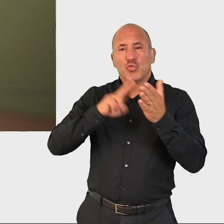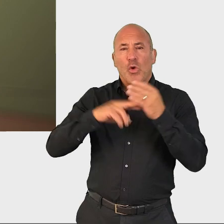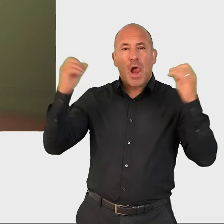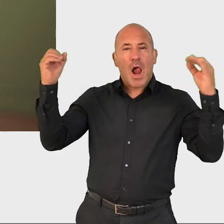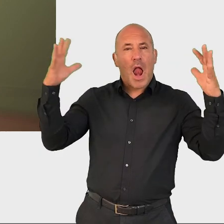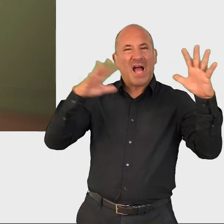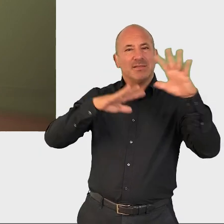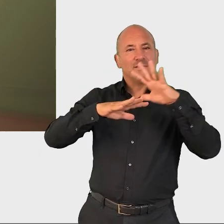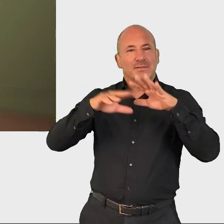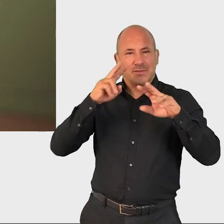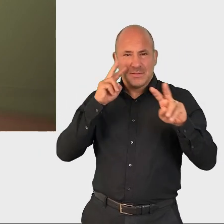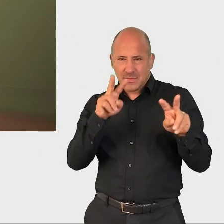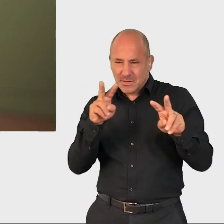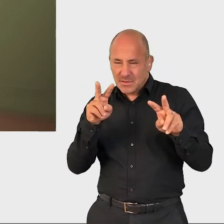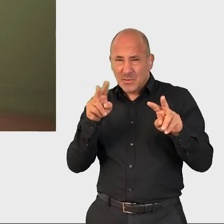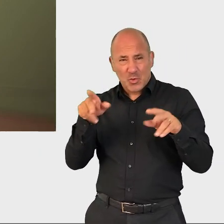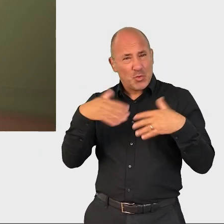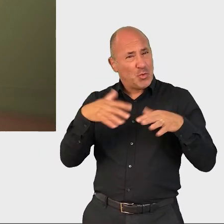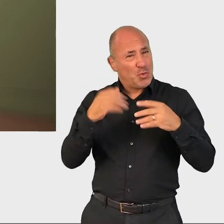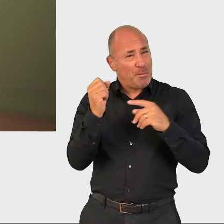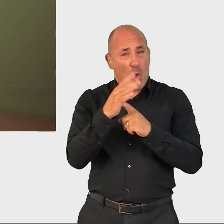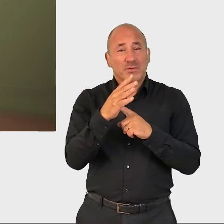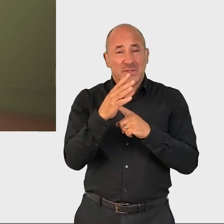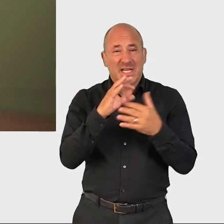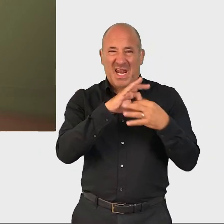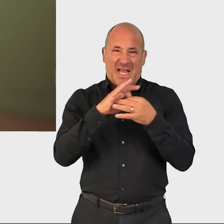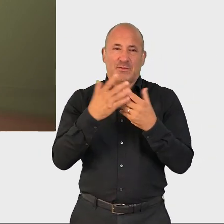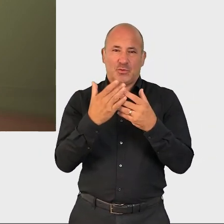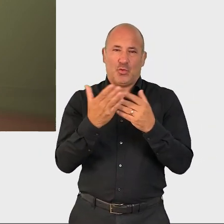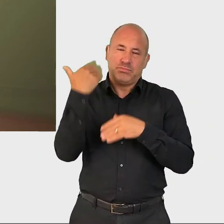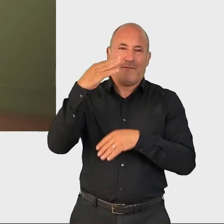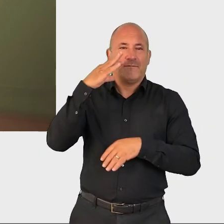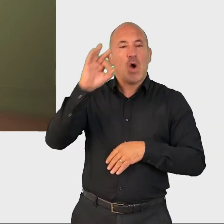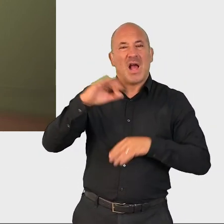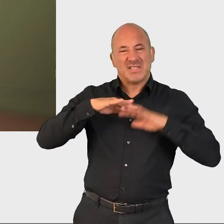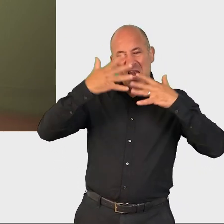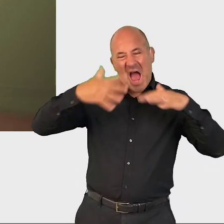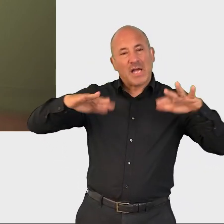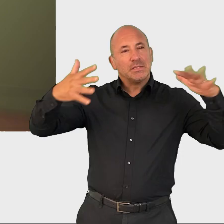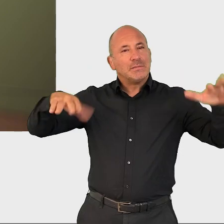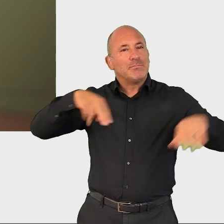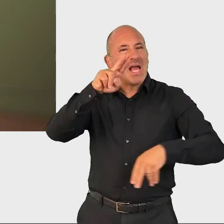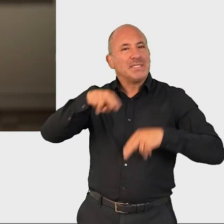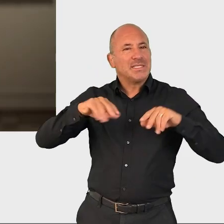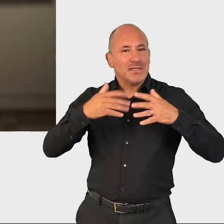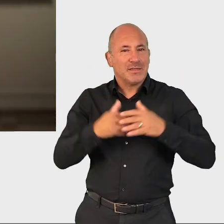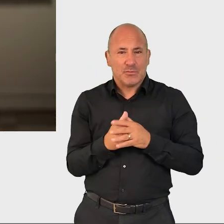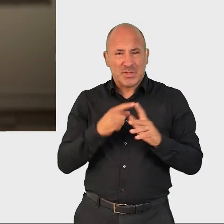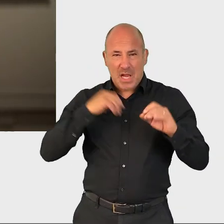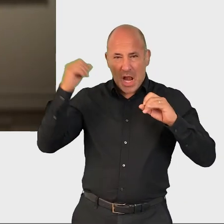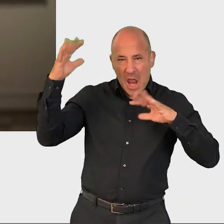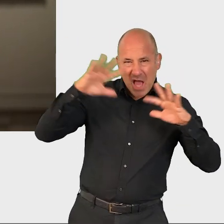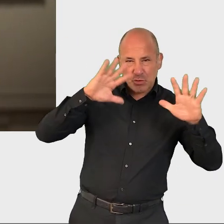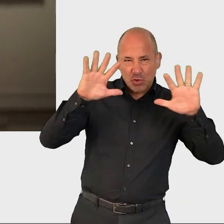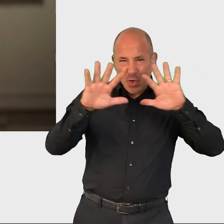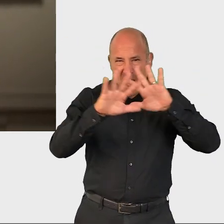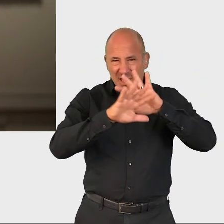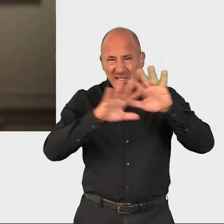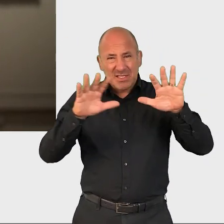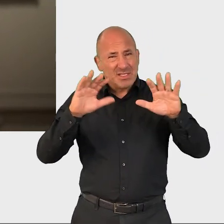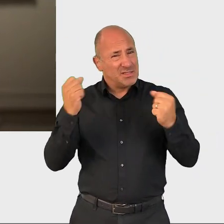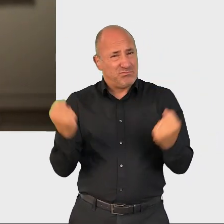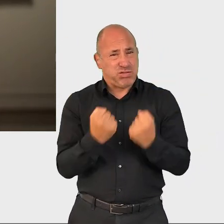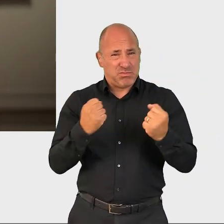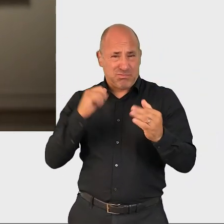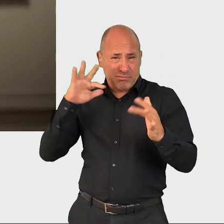Exploring the effects of natural light was an important part of the development of landscape painting in France. The use of light and shade had been